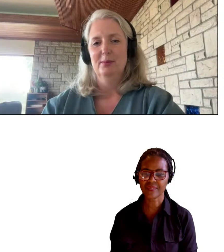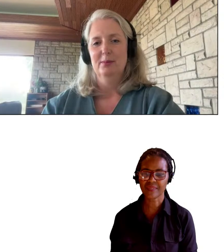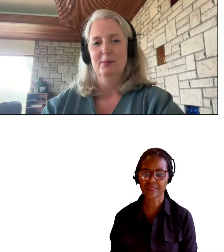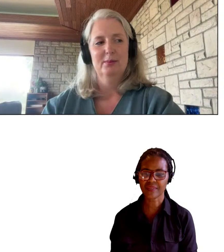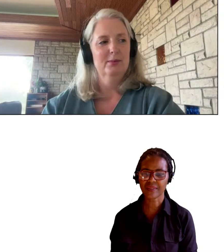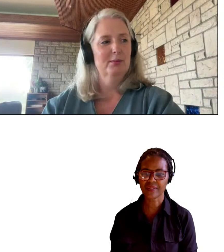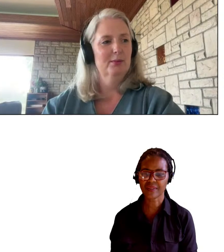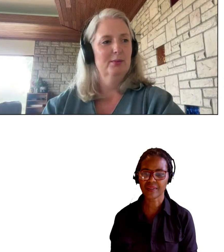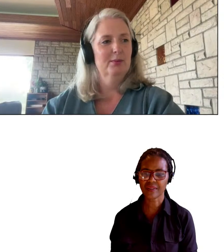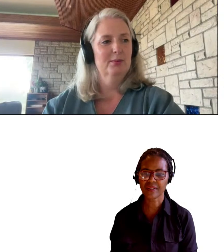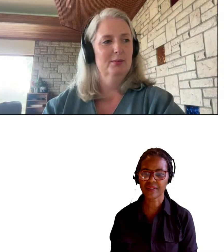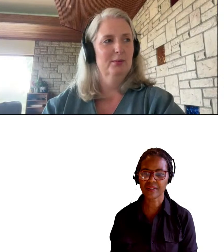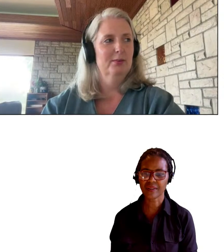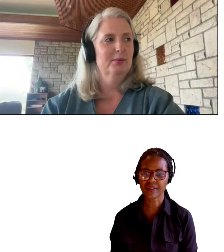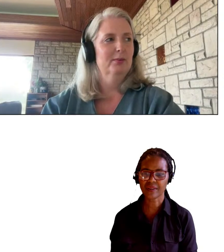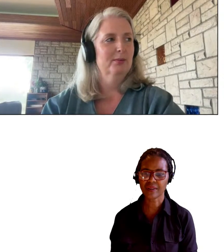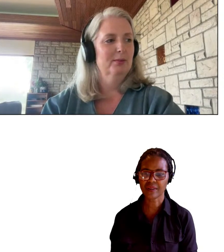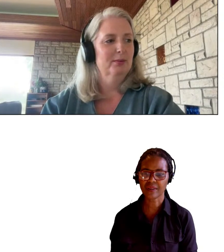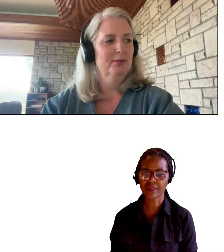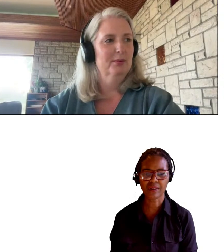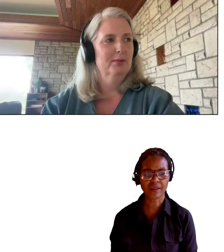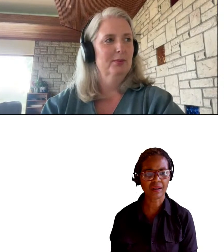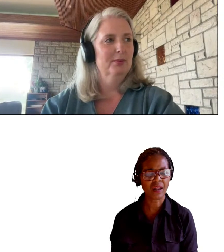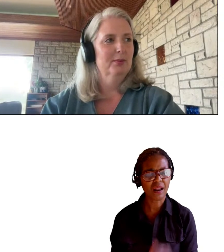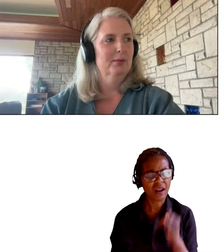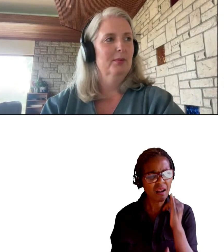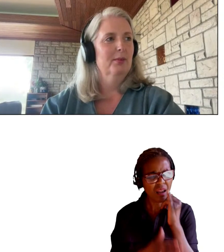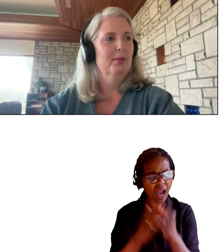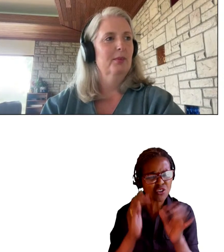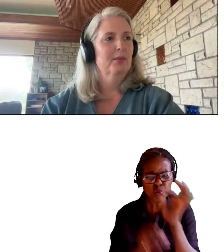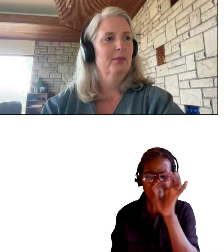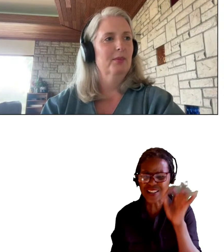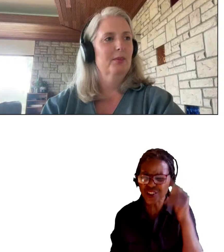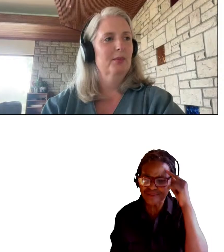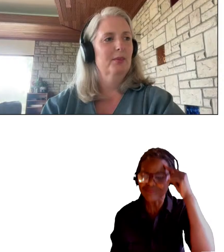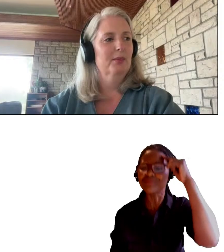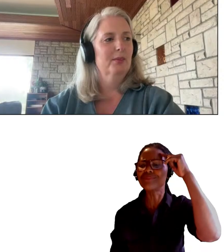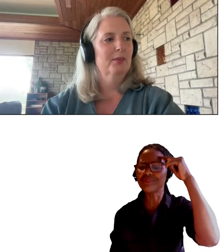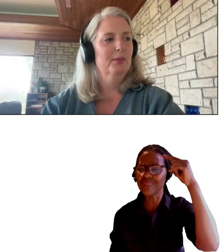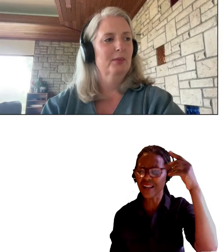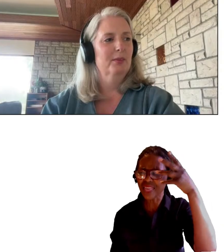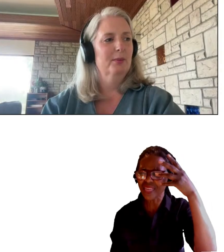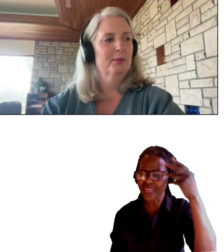Someone just said, what was that last question? Budget.